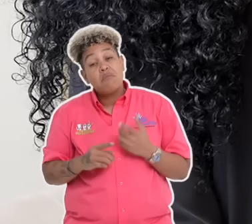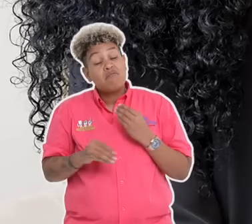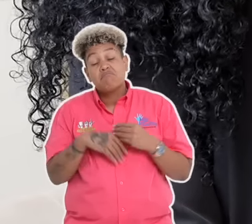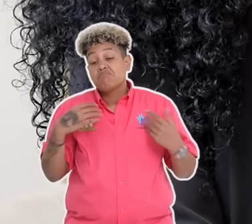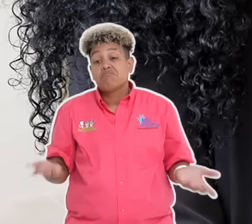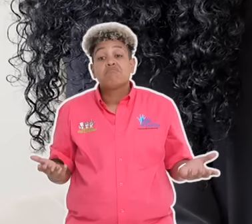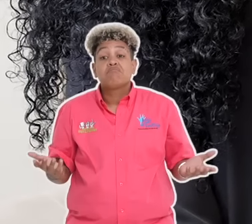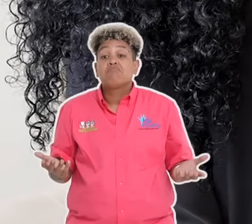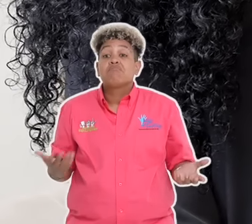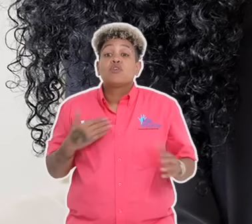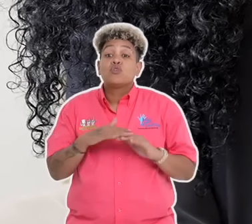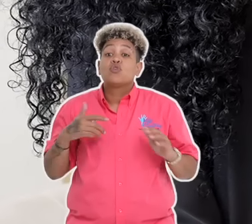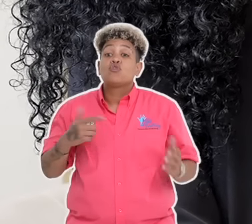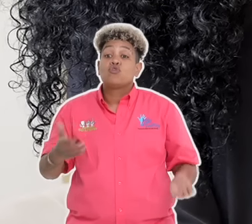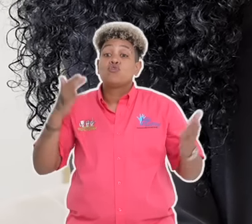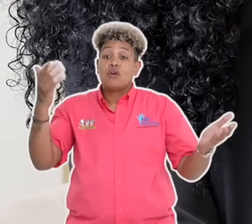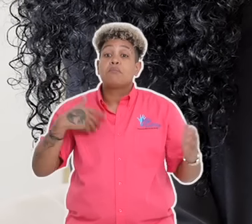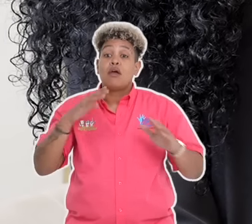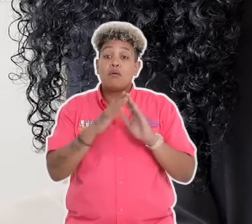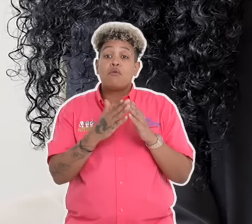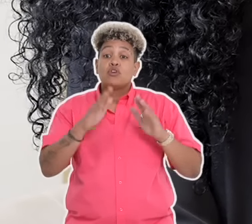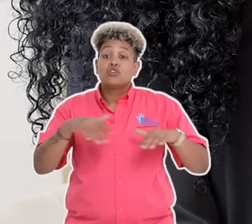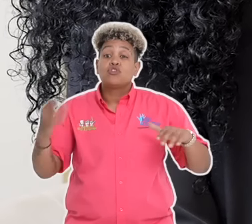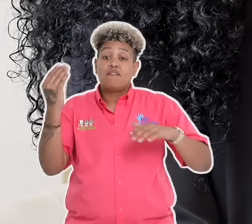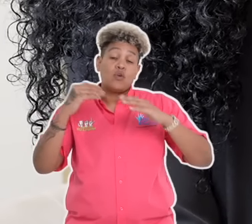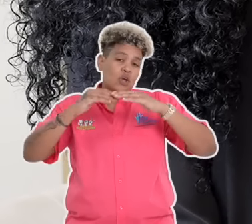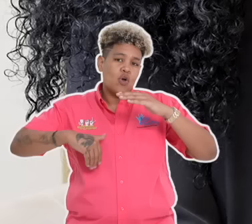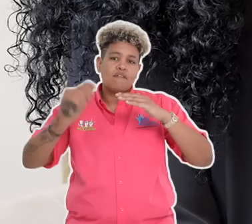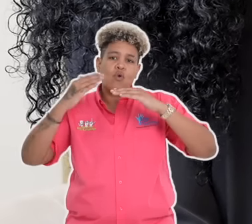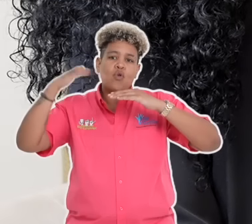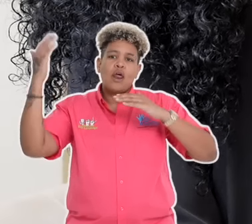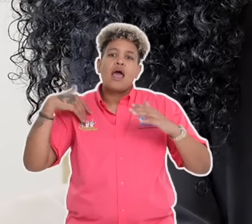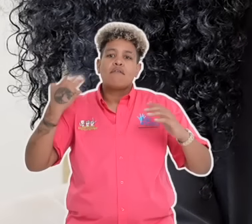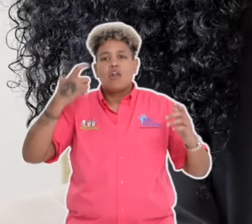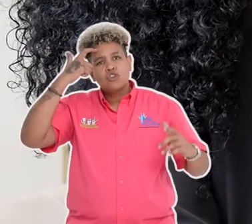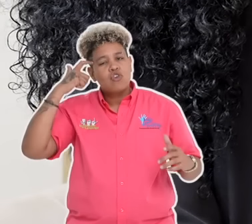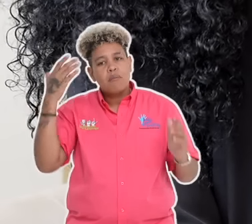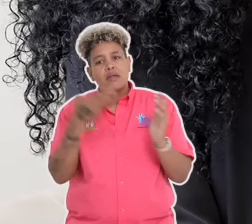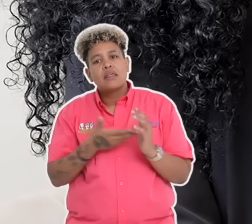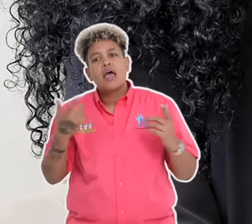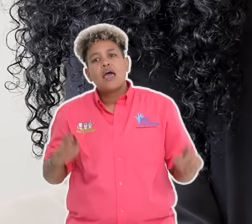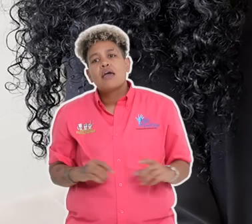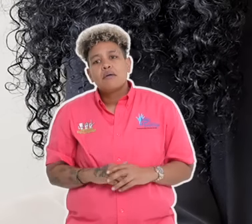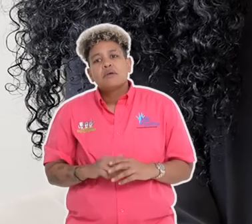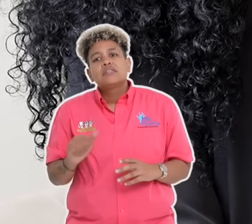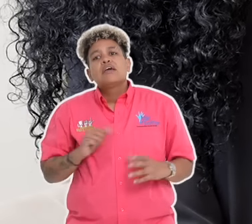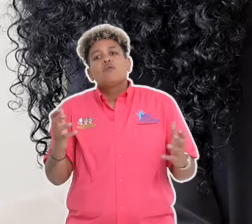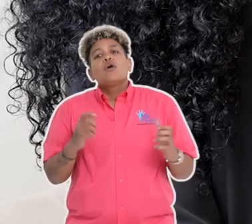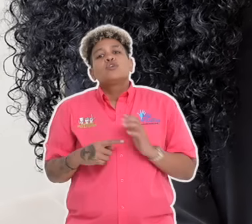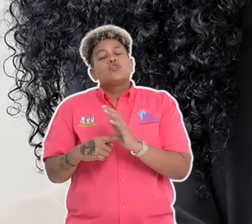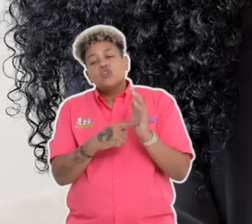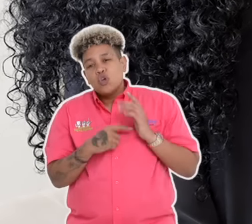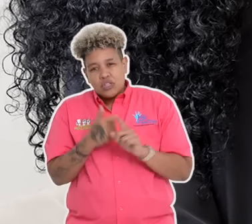and I don't recommend my book for children 14 and under. Mm-hmm. It has a lot of trauma in there. Correct. And I